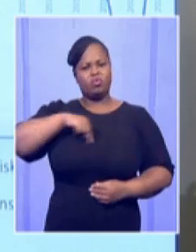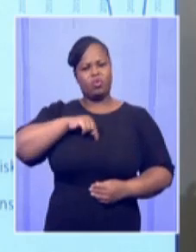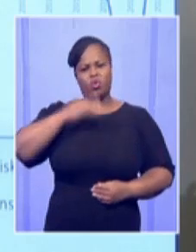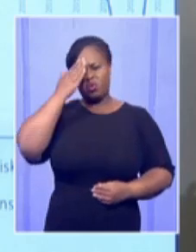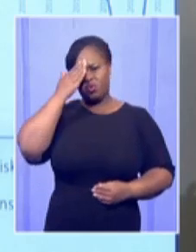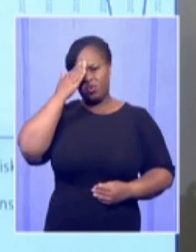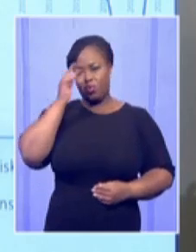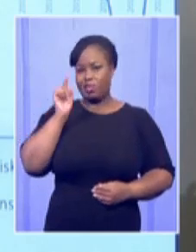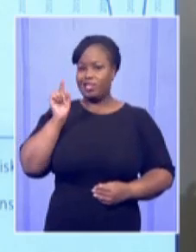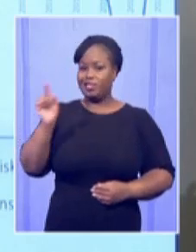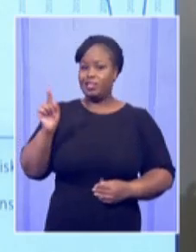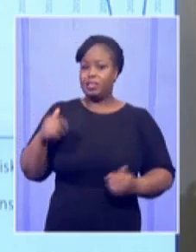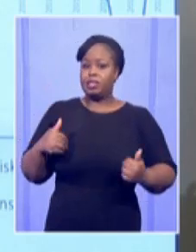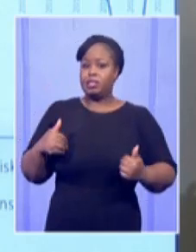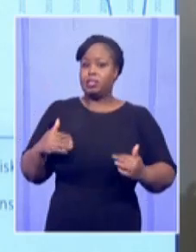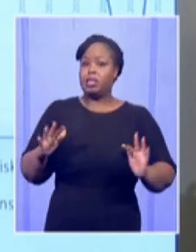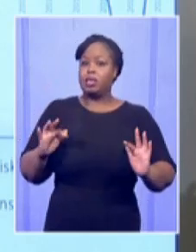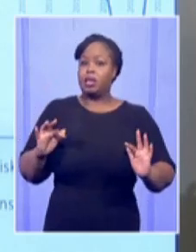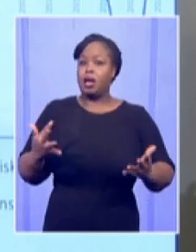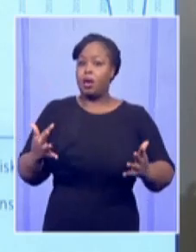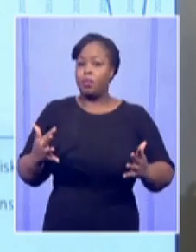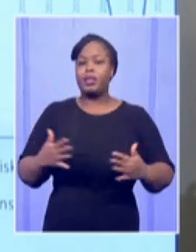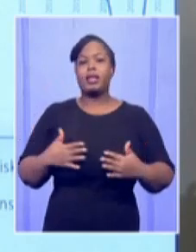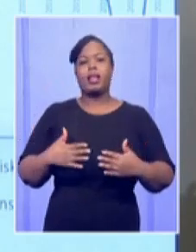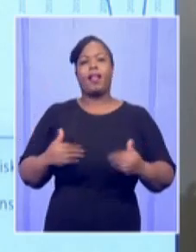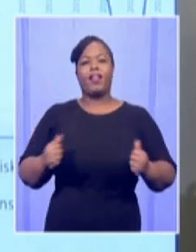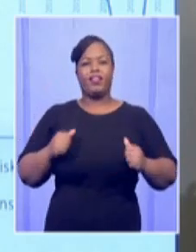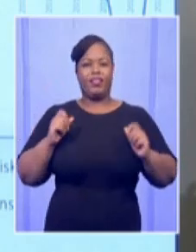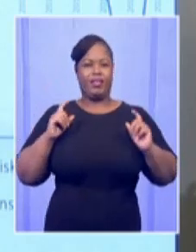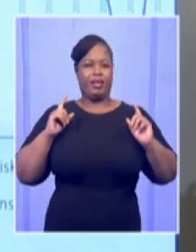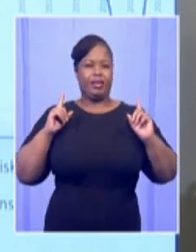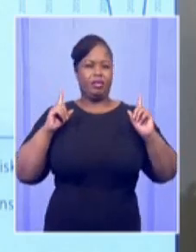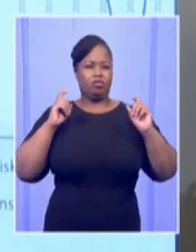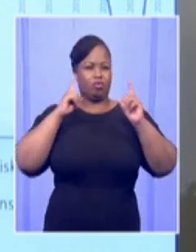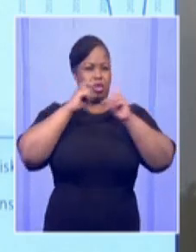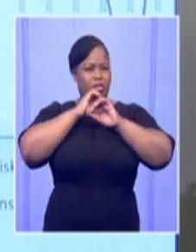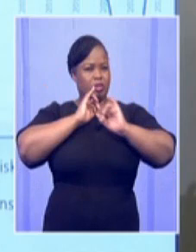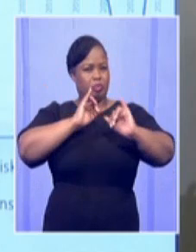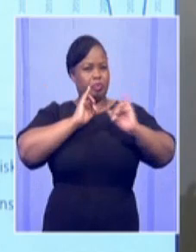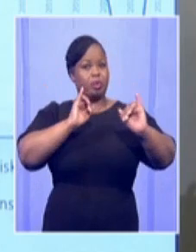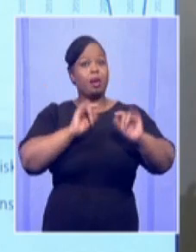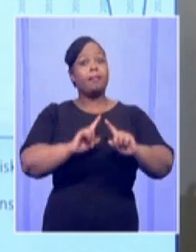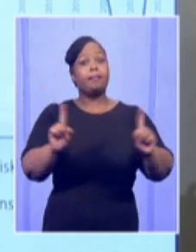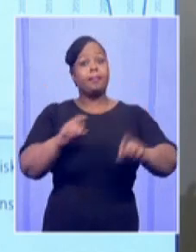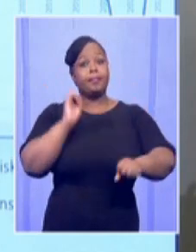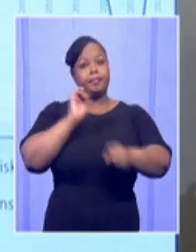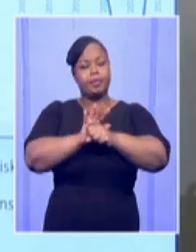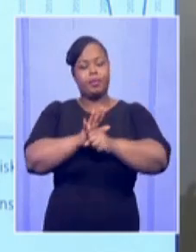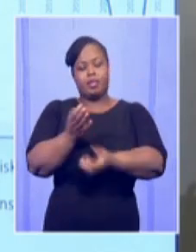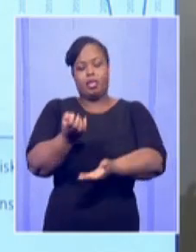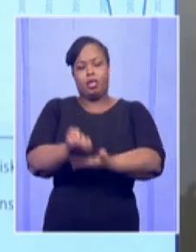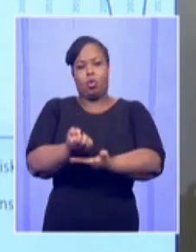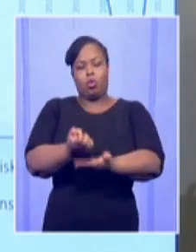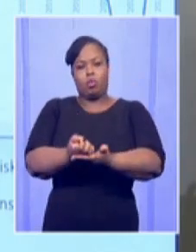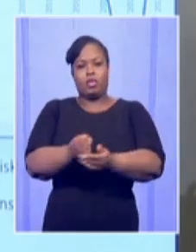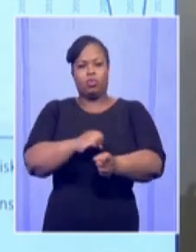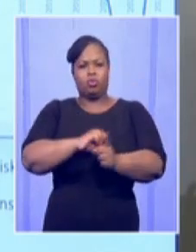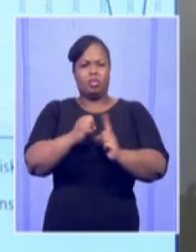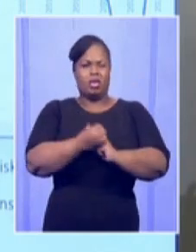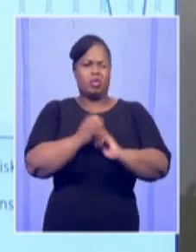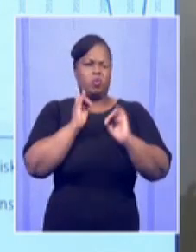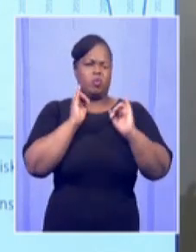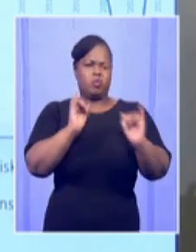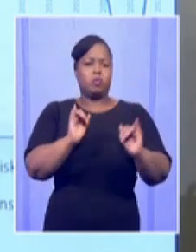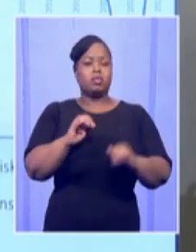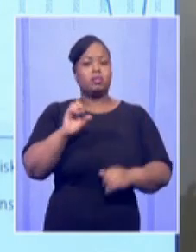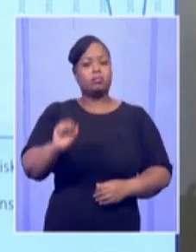as a health crisis, it had far-reaching implications for the economy and society. It came into South Africa at the